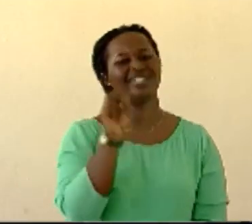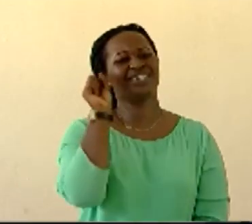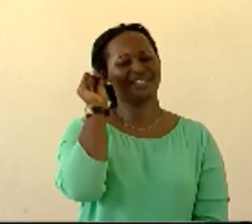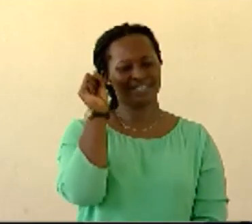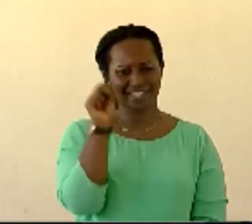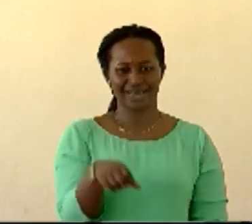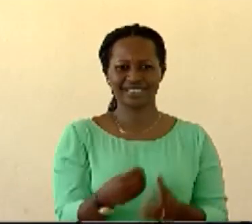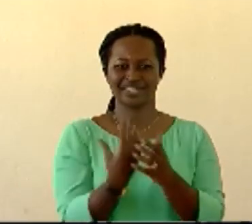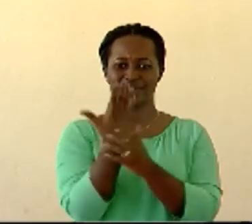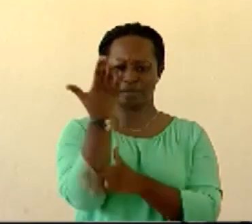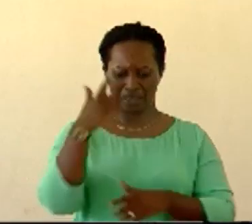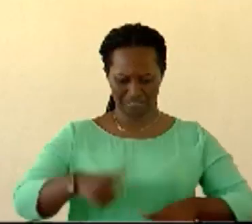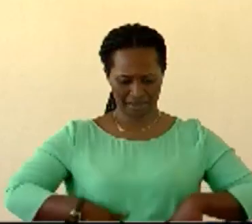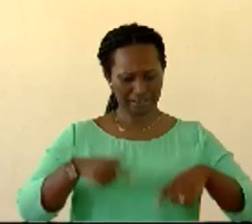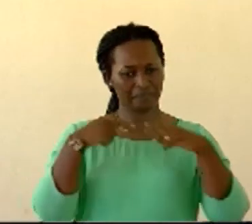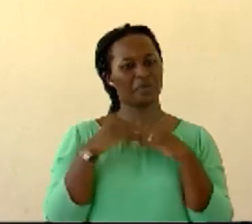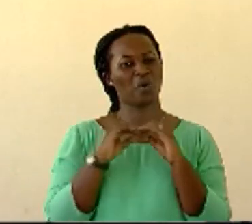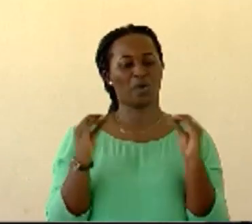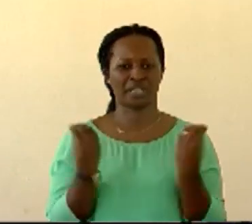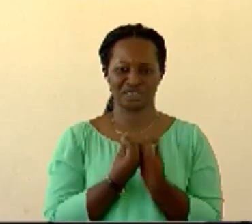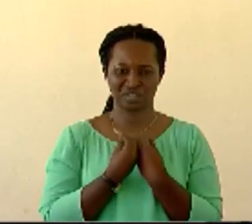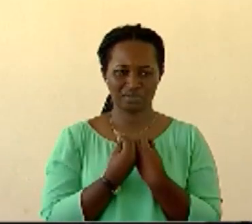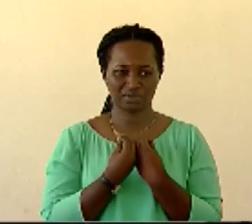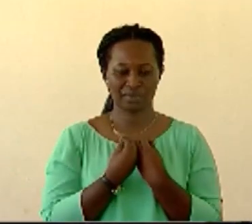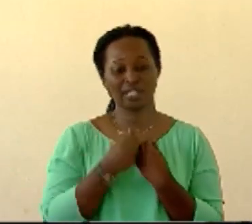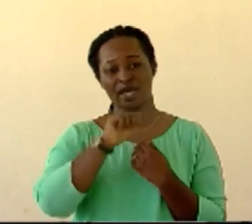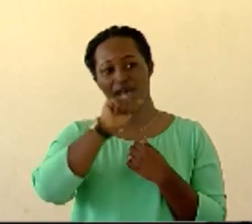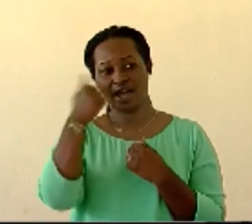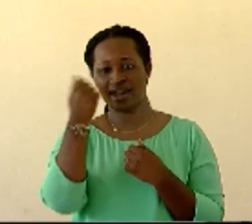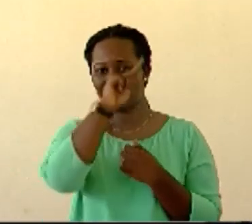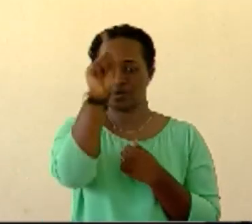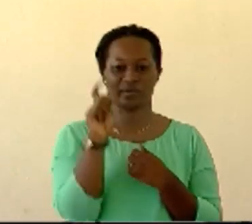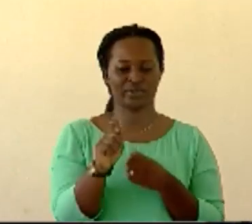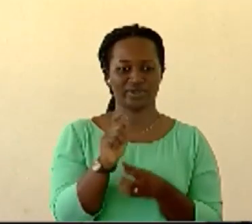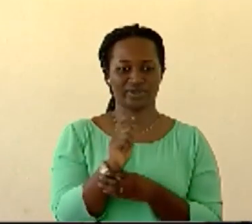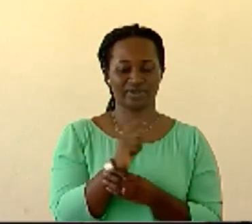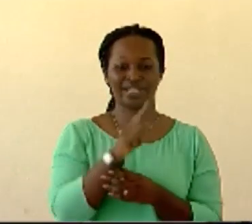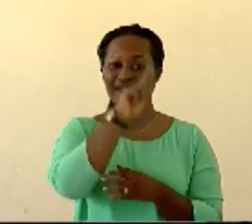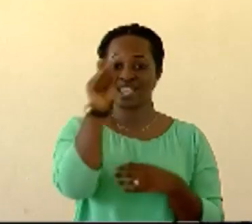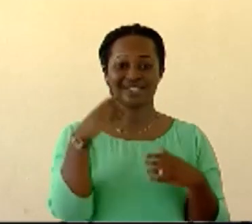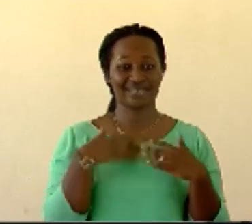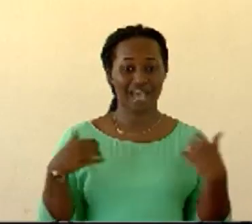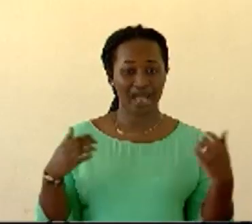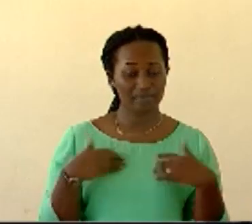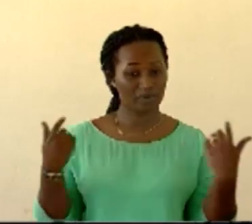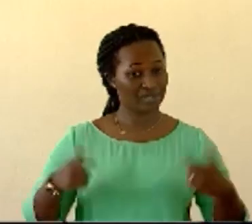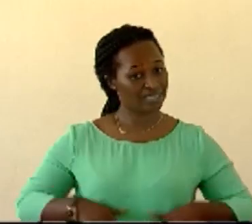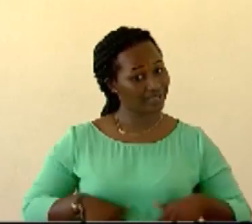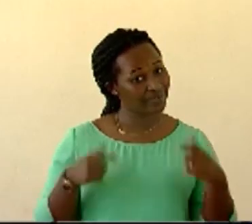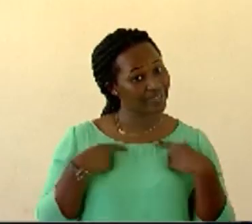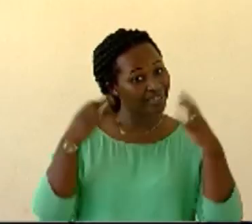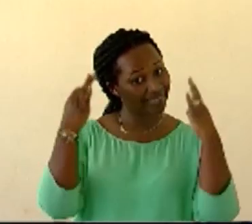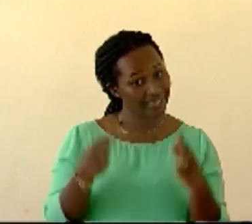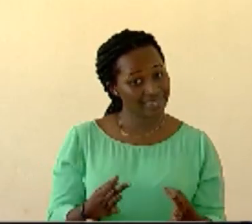Yes, plants are living organisms. Another question is, are animals living